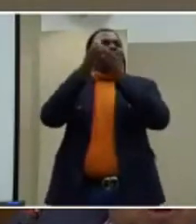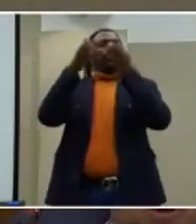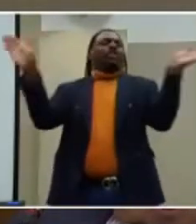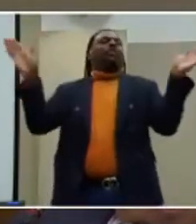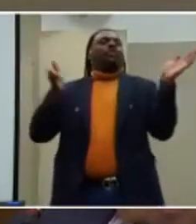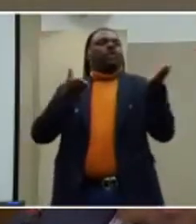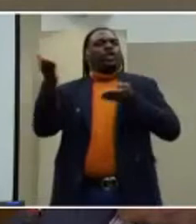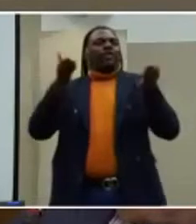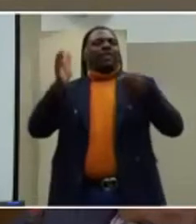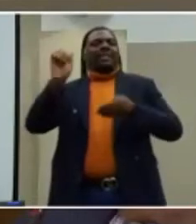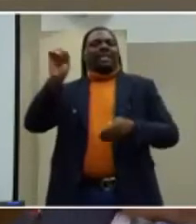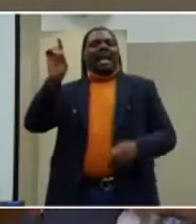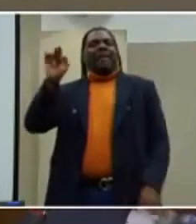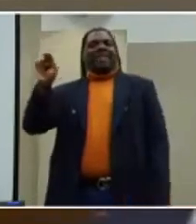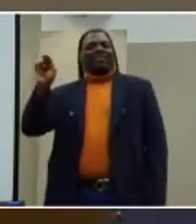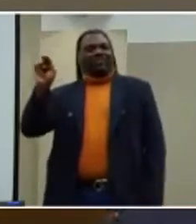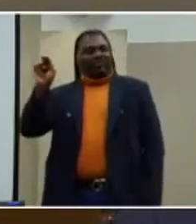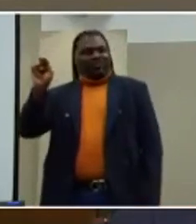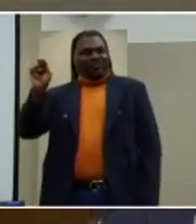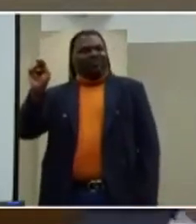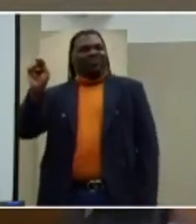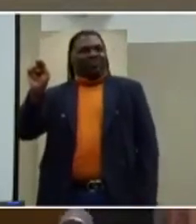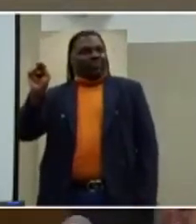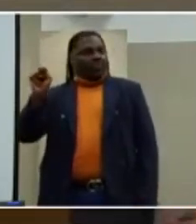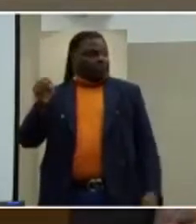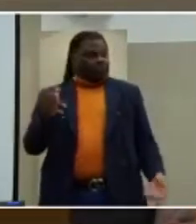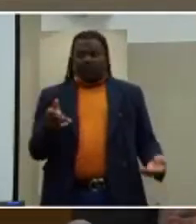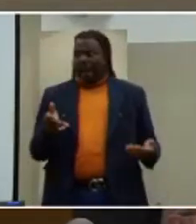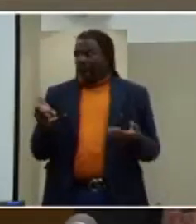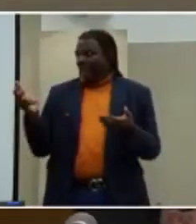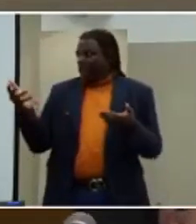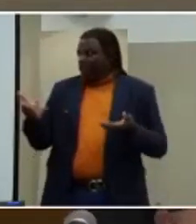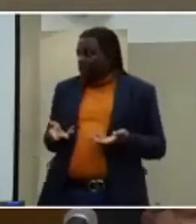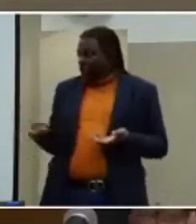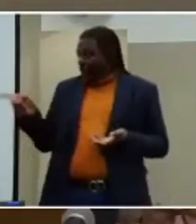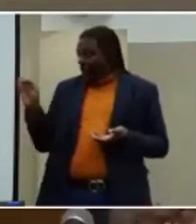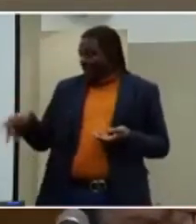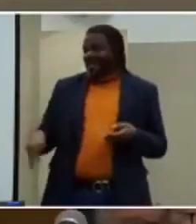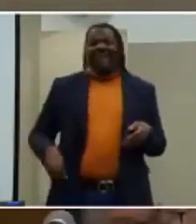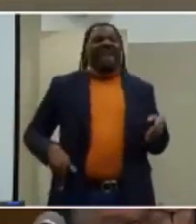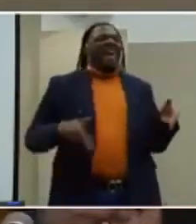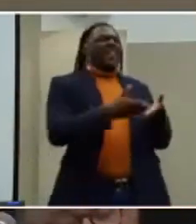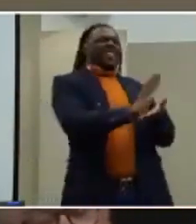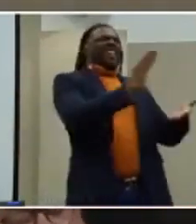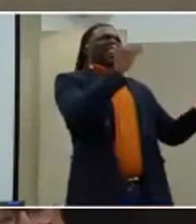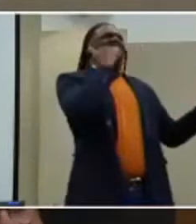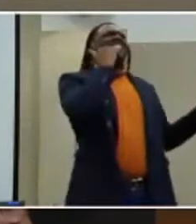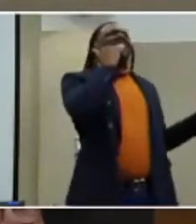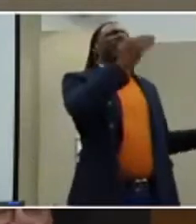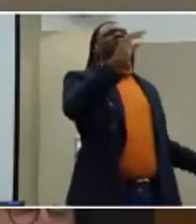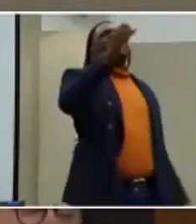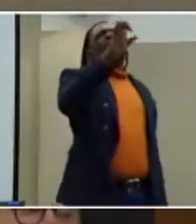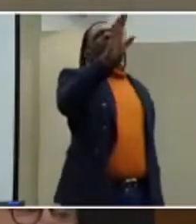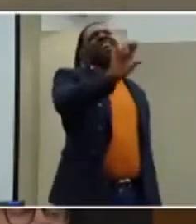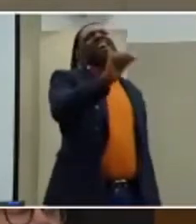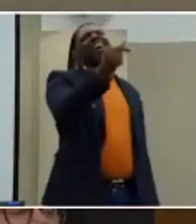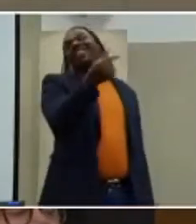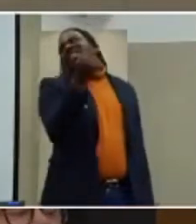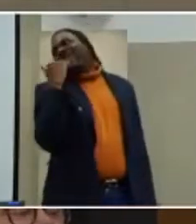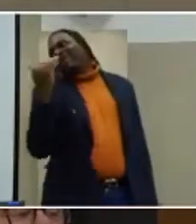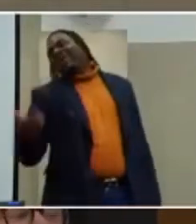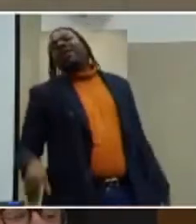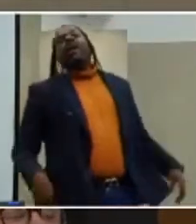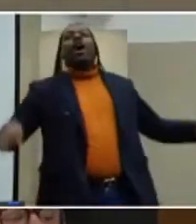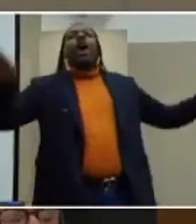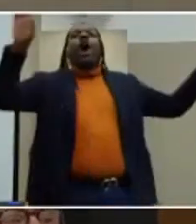Administration. Katie, I'll let you introduce what you're going to do and take it from there. Thank you. All right. Well, thank you, Greg. So